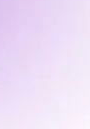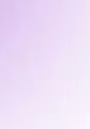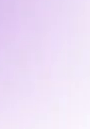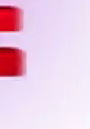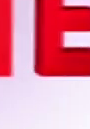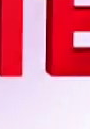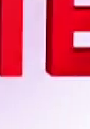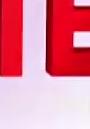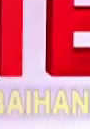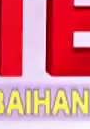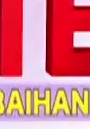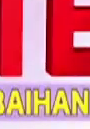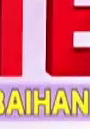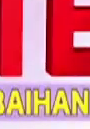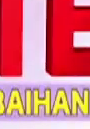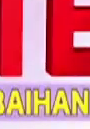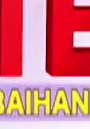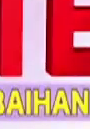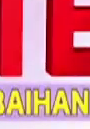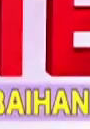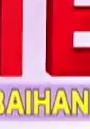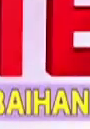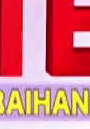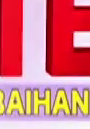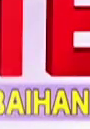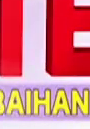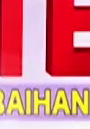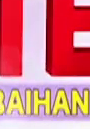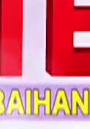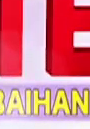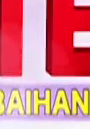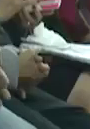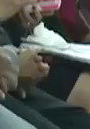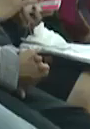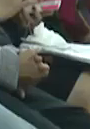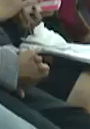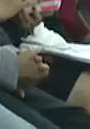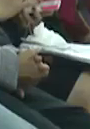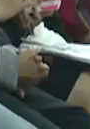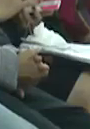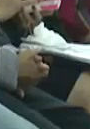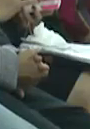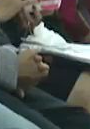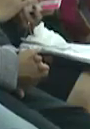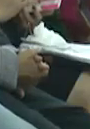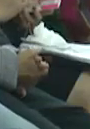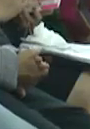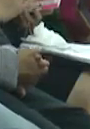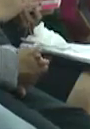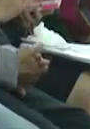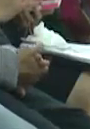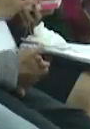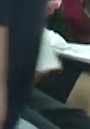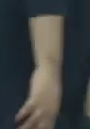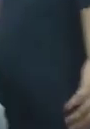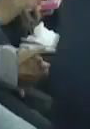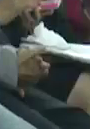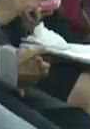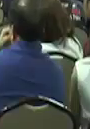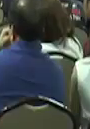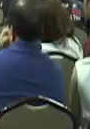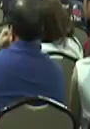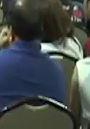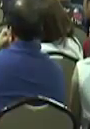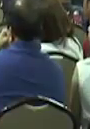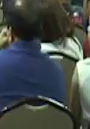Ito ang Pinay Vote Senatorial Forum on Women and Gender Issue. Ngayon naman po, tawagin natin ang ating reactor, Dr. Jenilyn